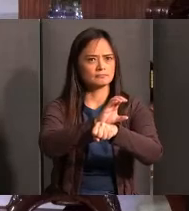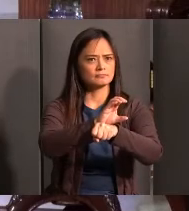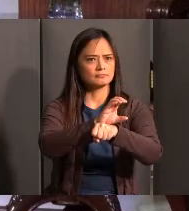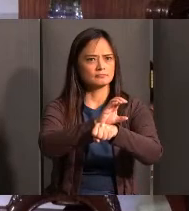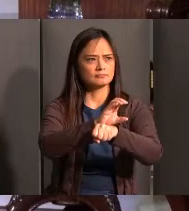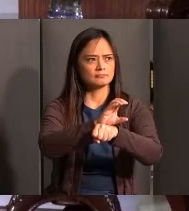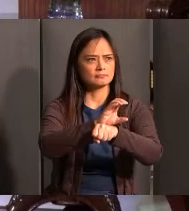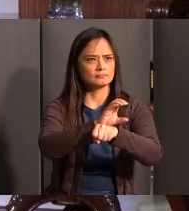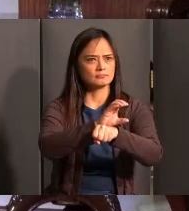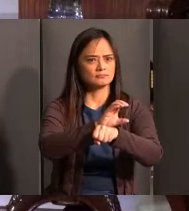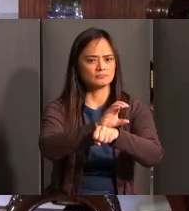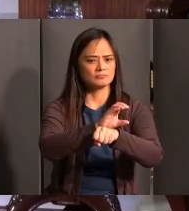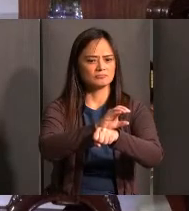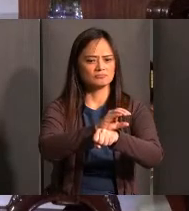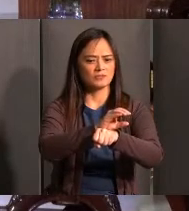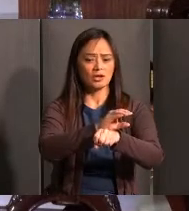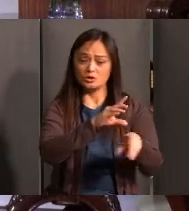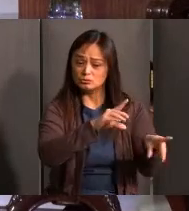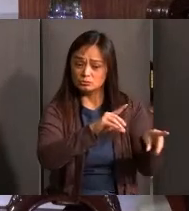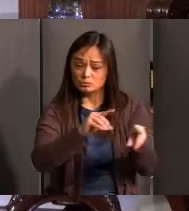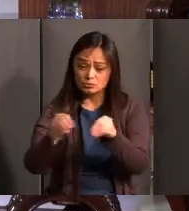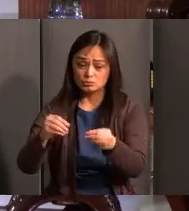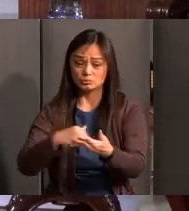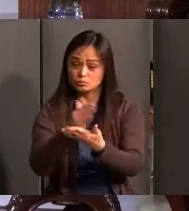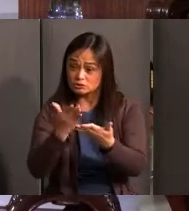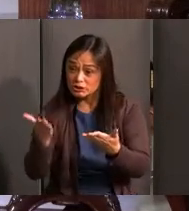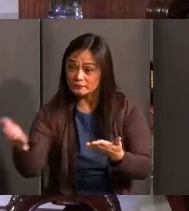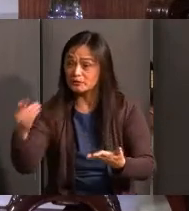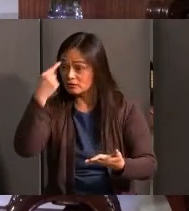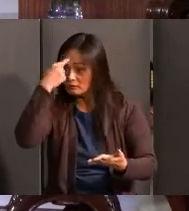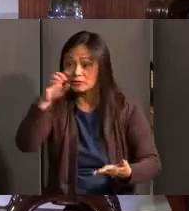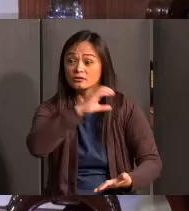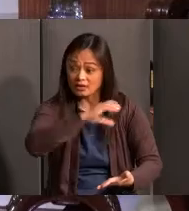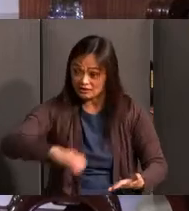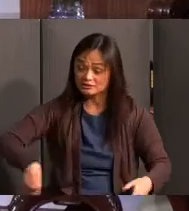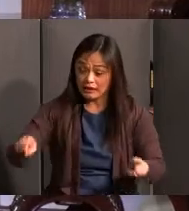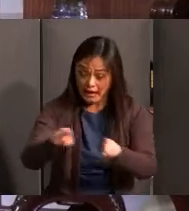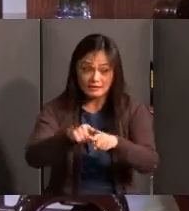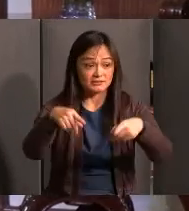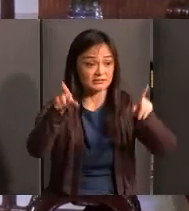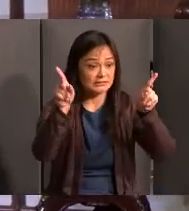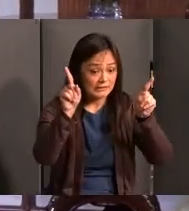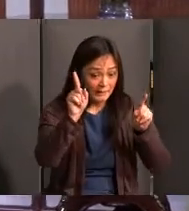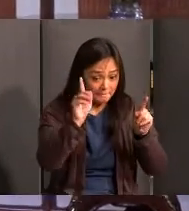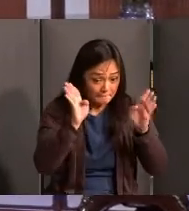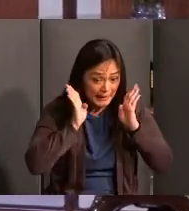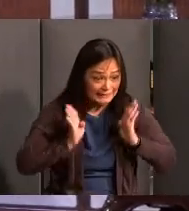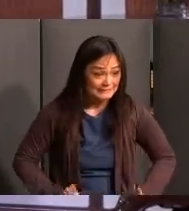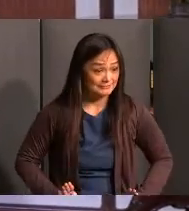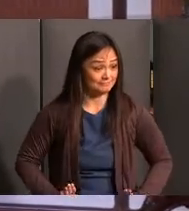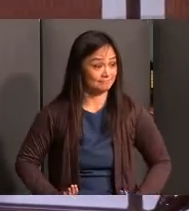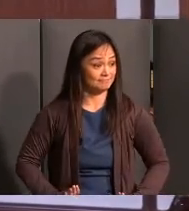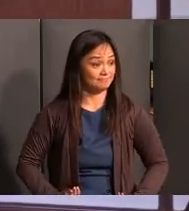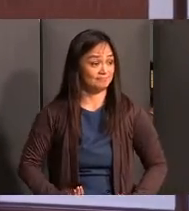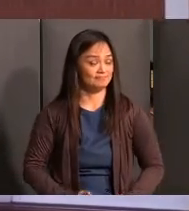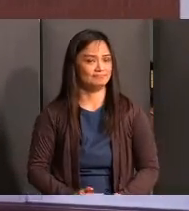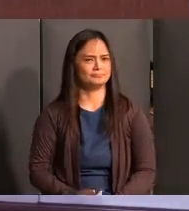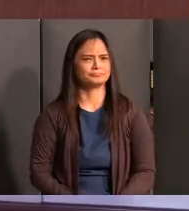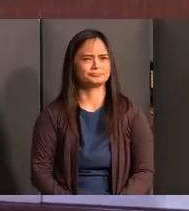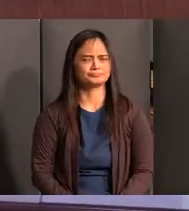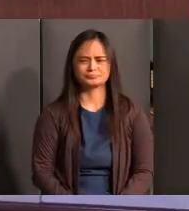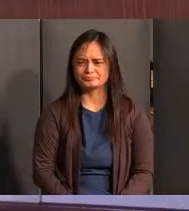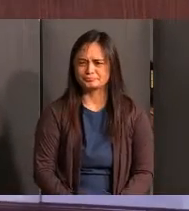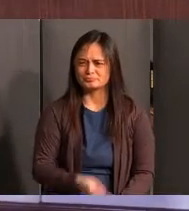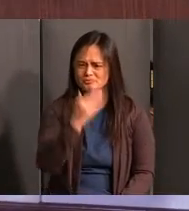do something because of that sacrifice as a body? Tama po ba? Bakit